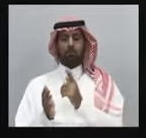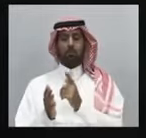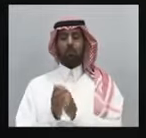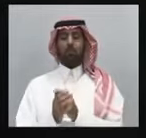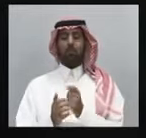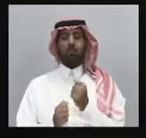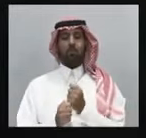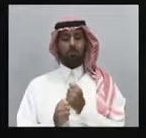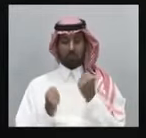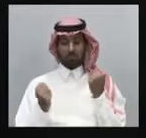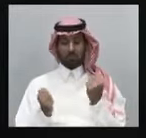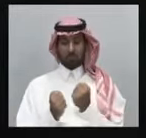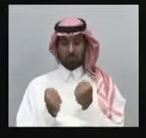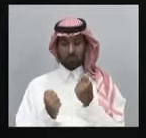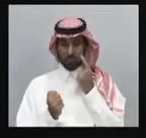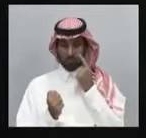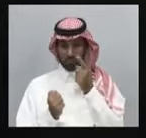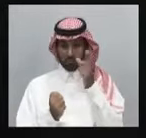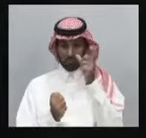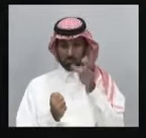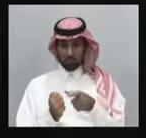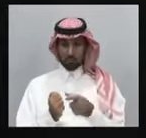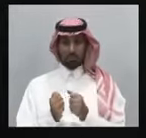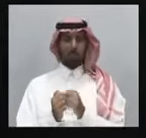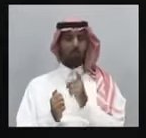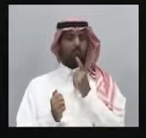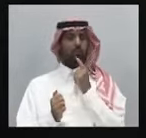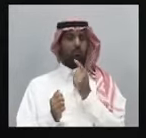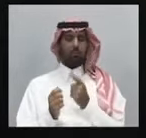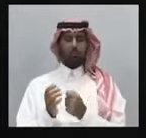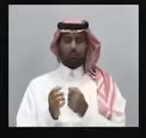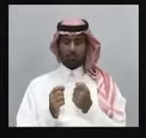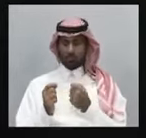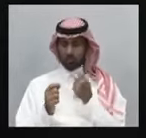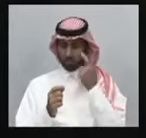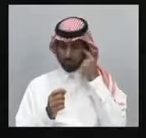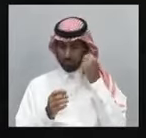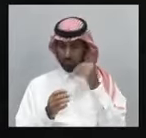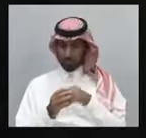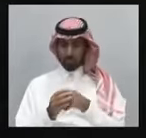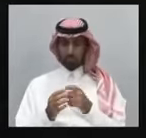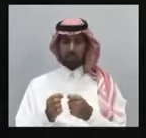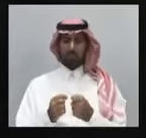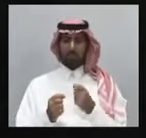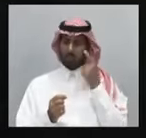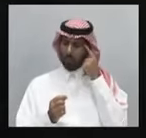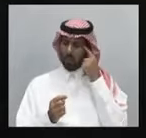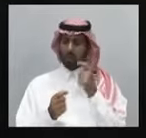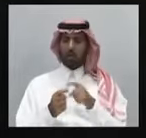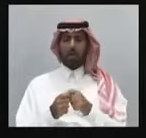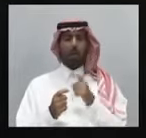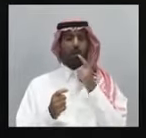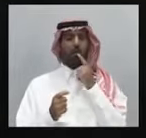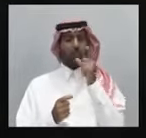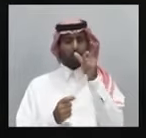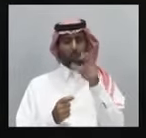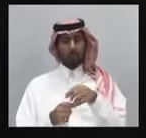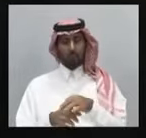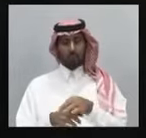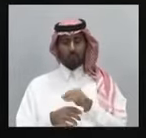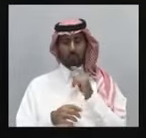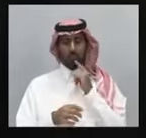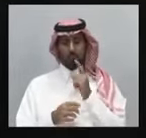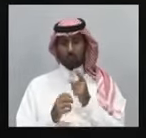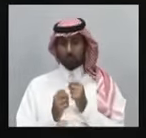skills. An interior designer must be good at communicating with people.